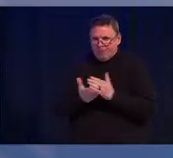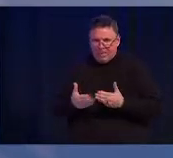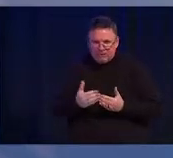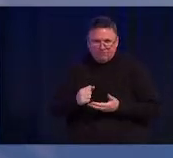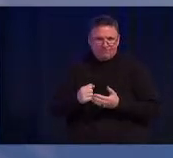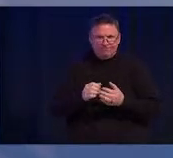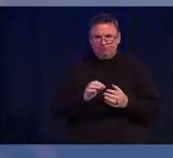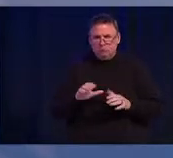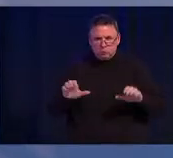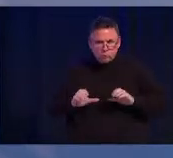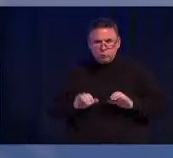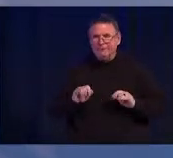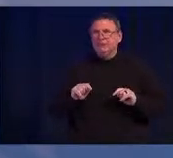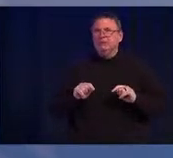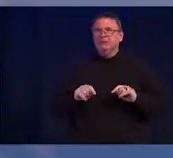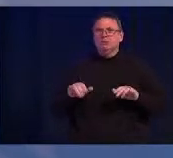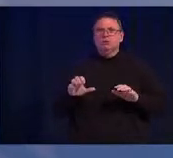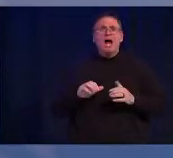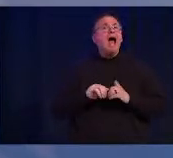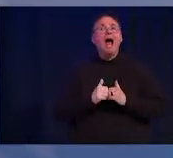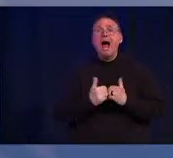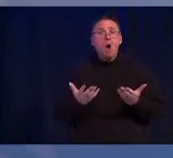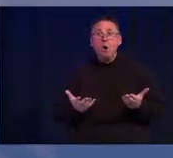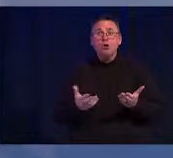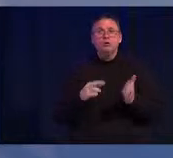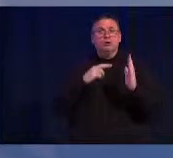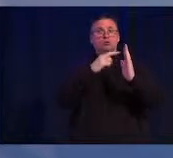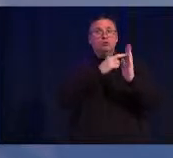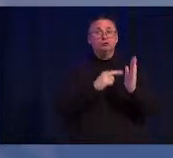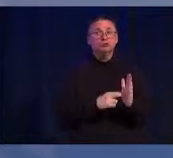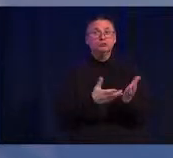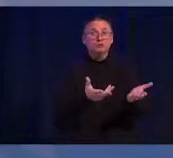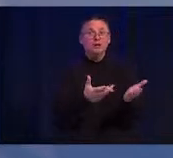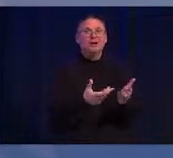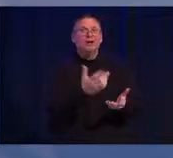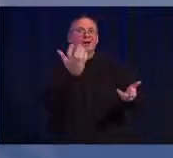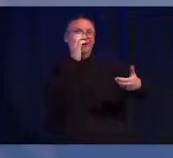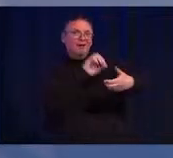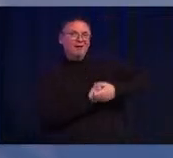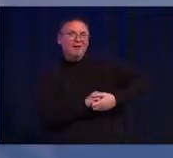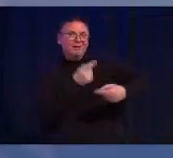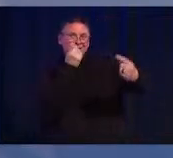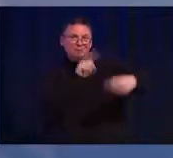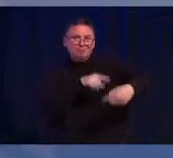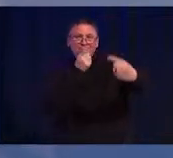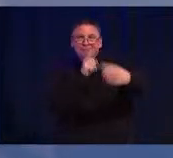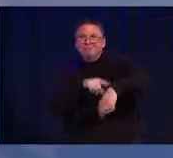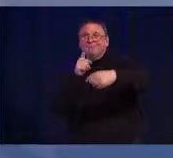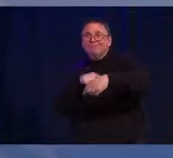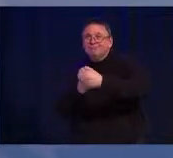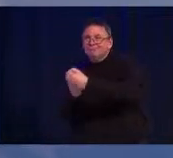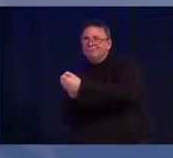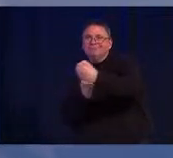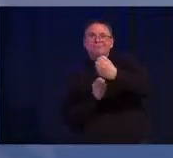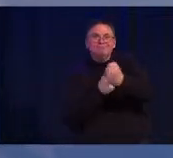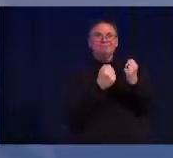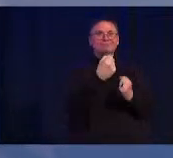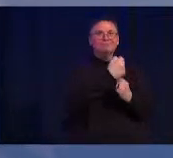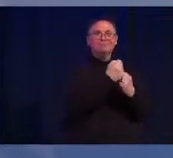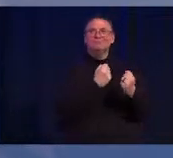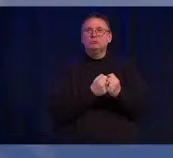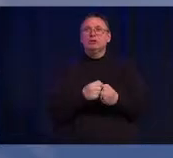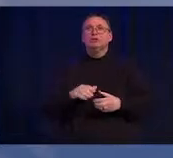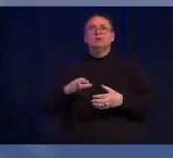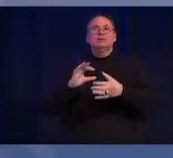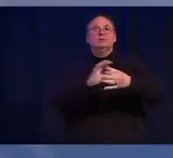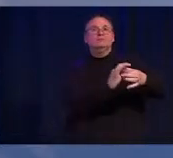to do with the contractor getting along with the local jurisdiction to make sure utilities got stubbed in a way that was going